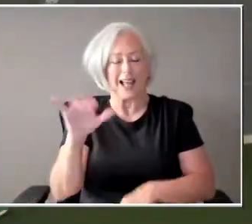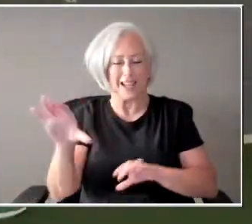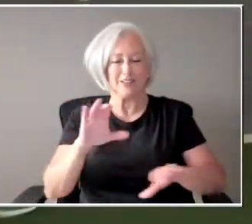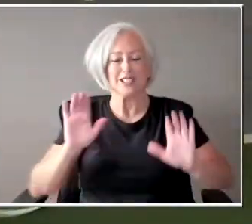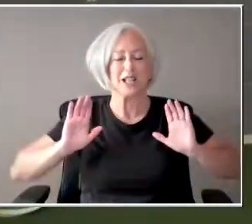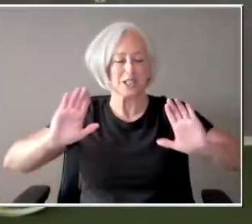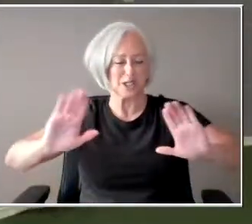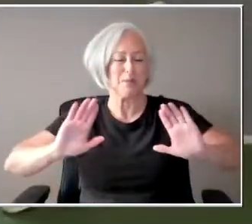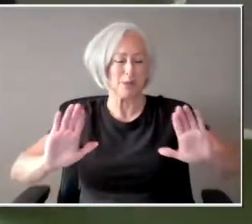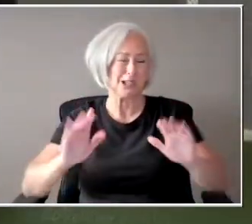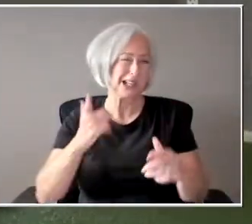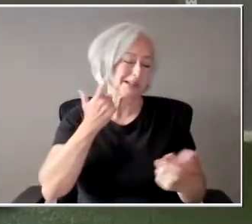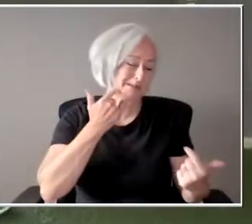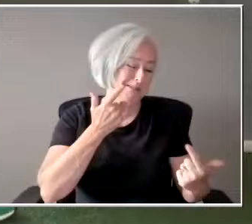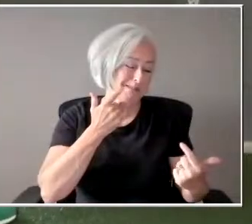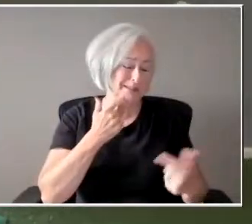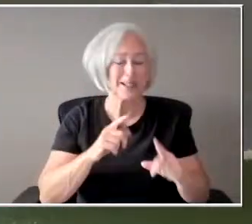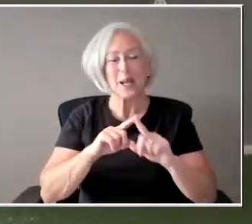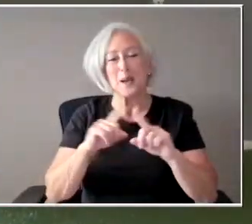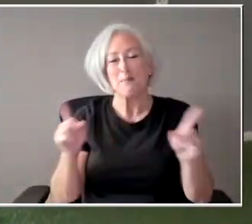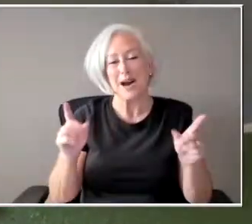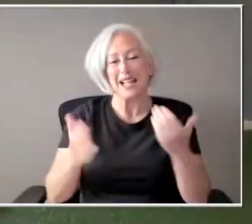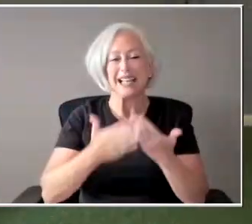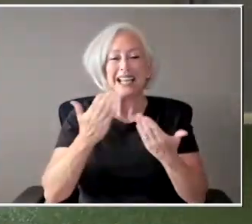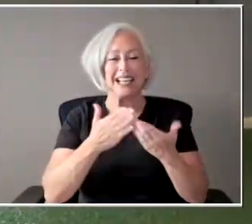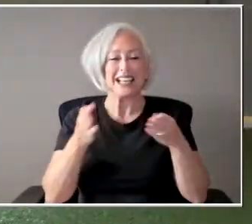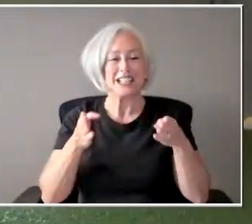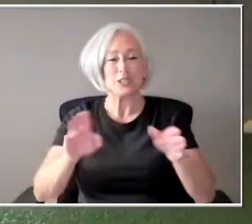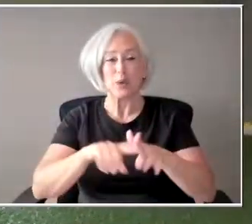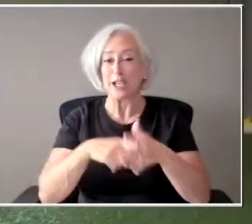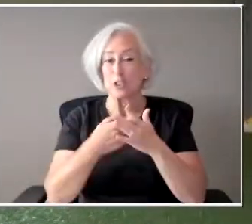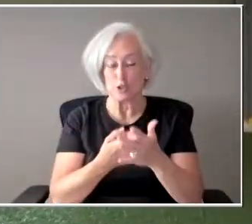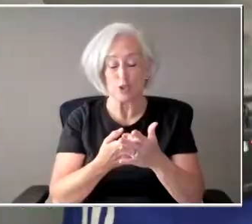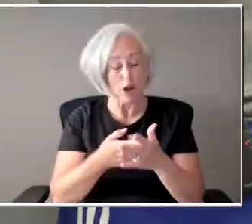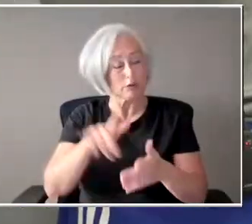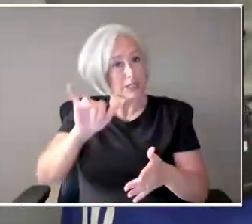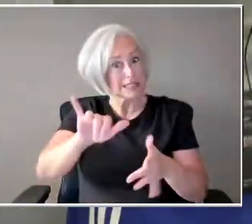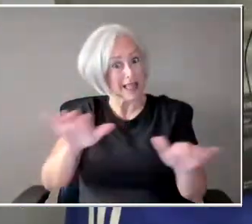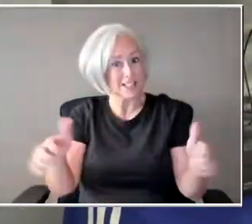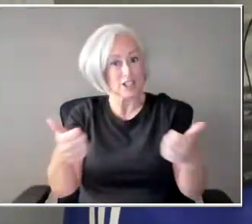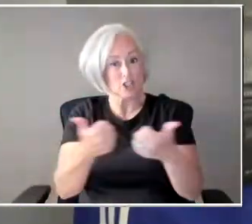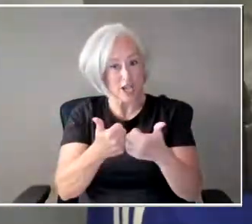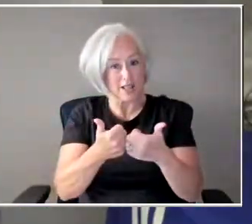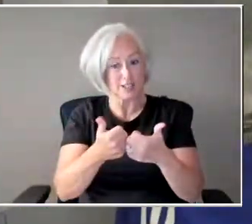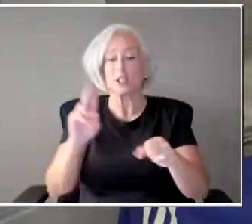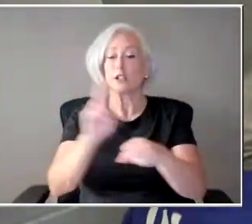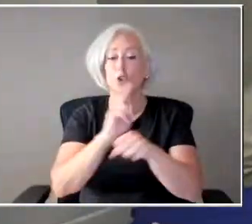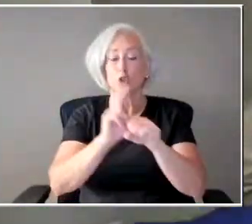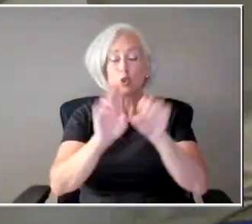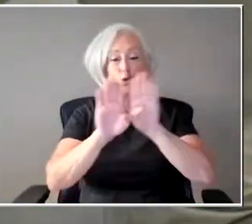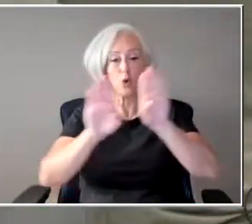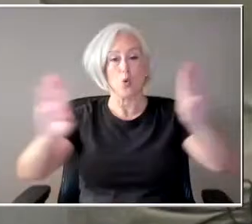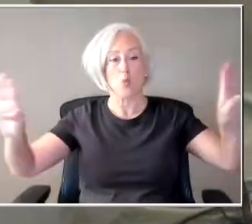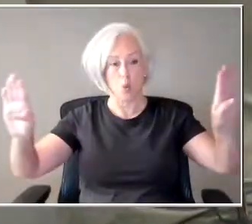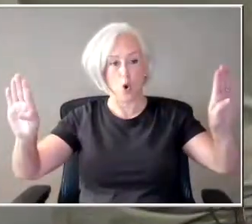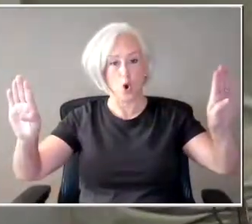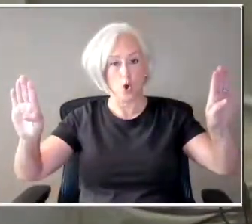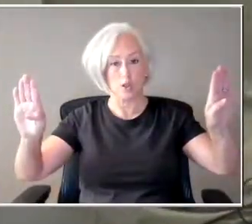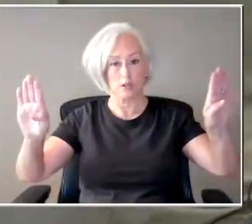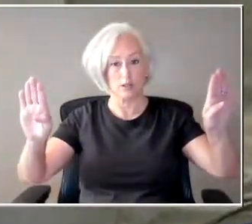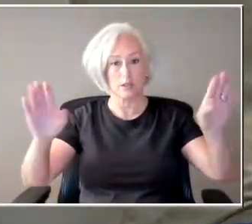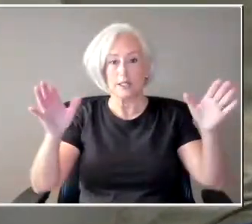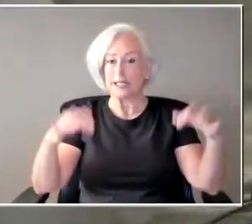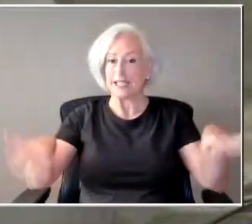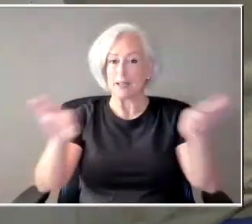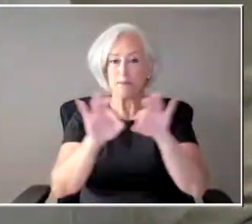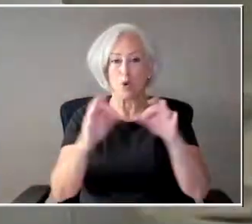But the easiest way to start with the push-up, because it is a challenging exercise, is to go up against a wall. So again, here, biggest thing is as you're